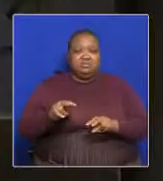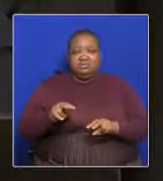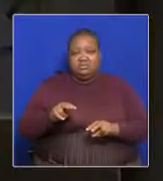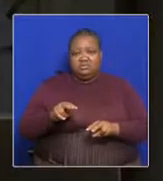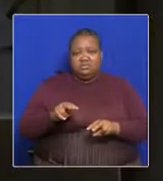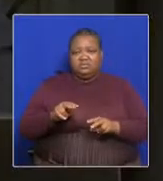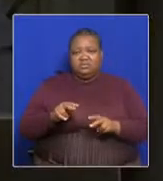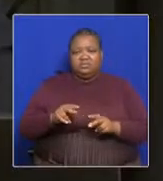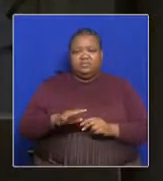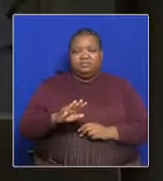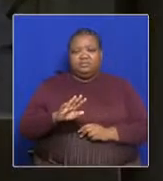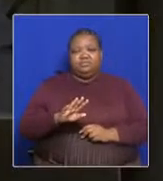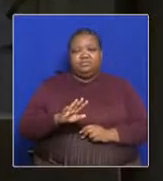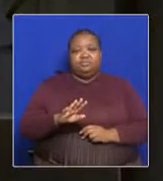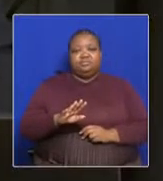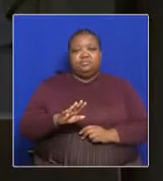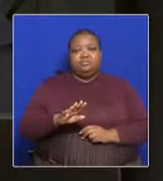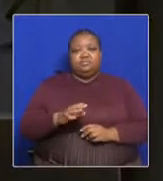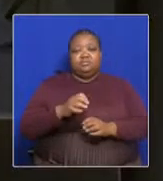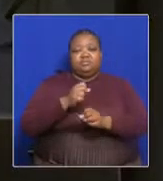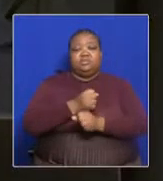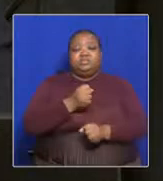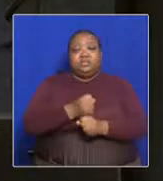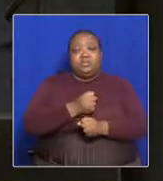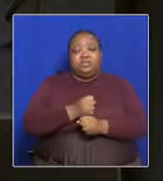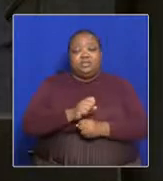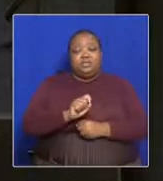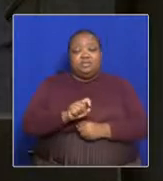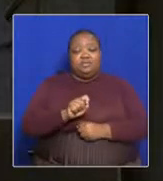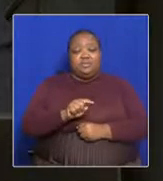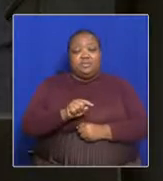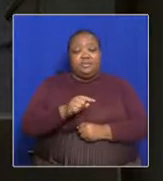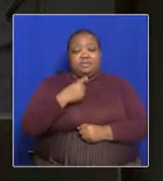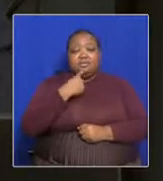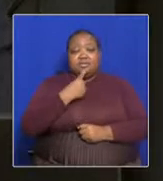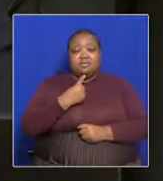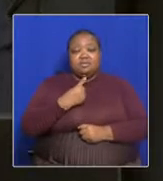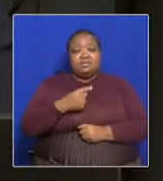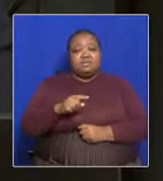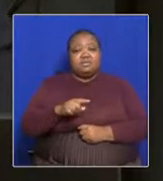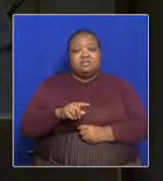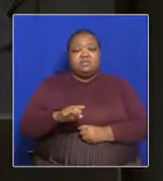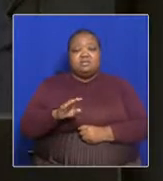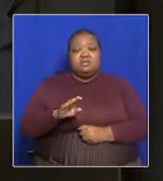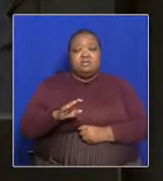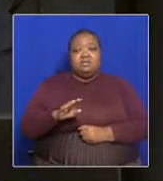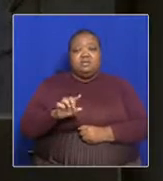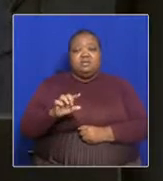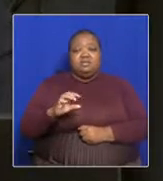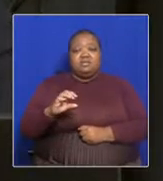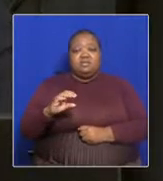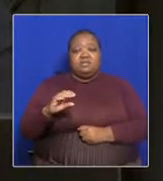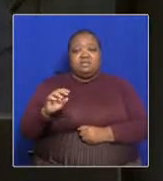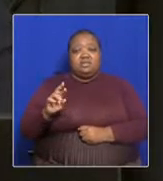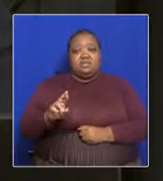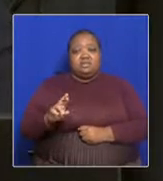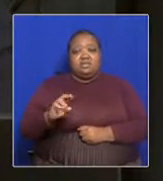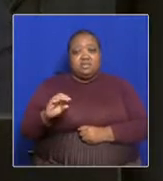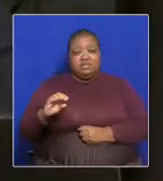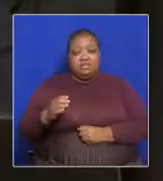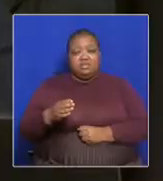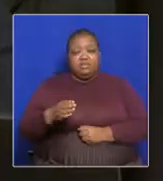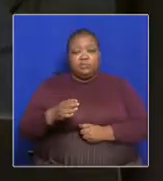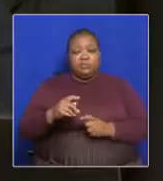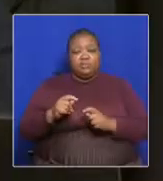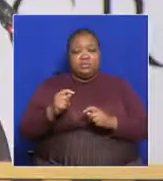about this operation, and I'm going to say to you, if LCRC had been on the scene, Yes. there would have been eyes on that,